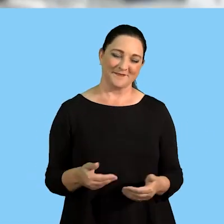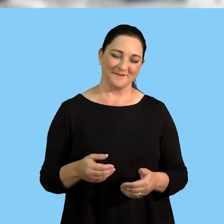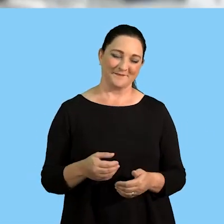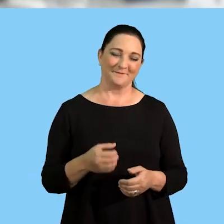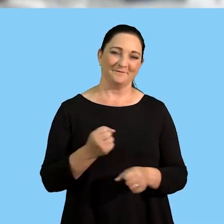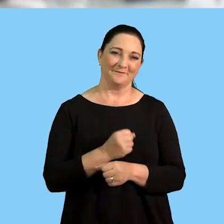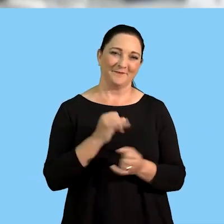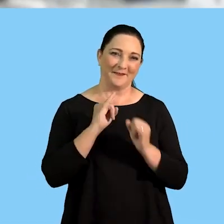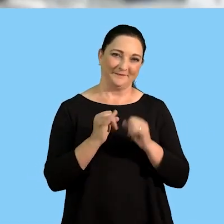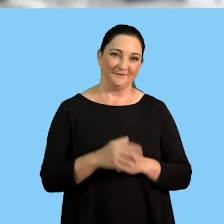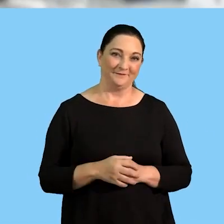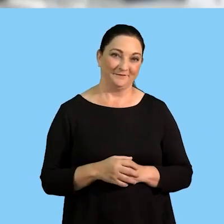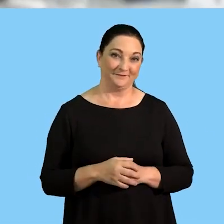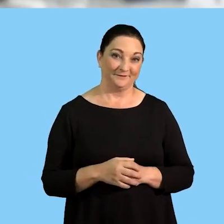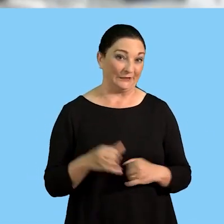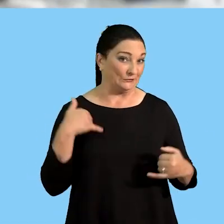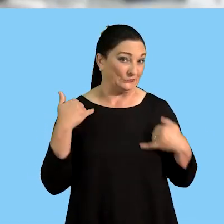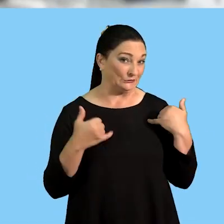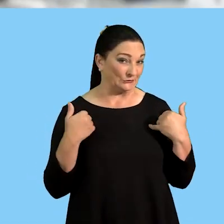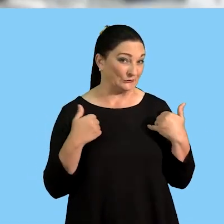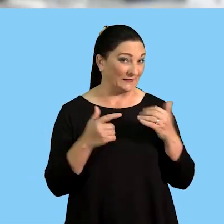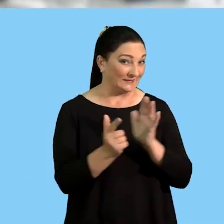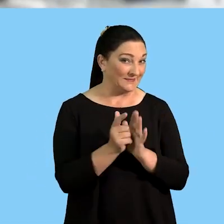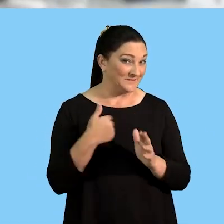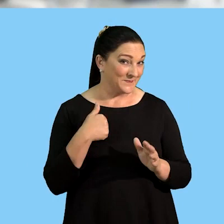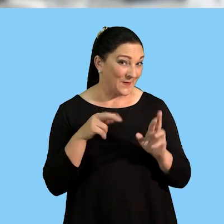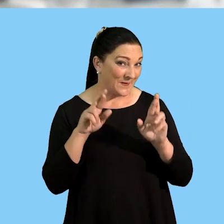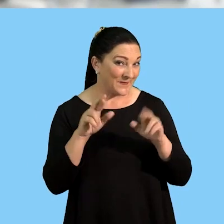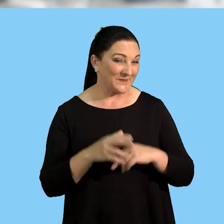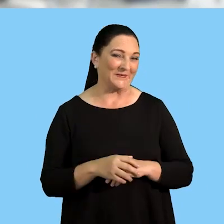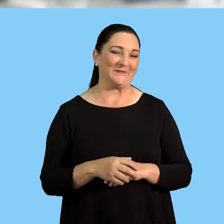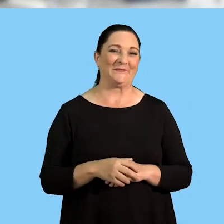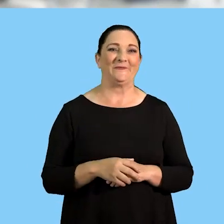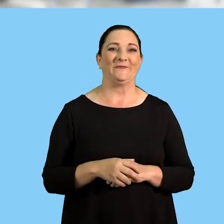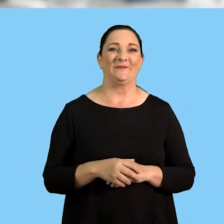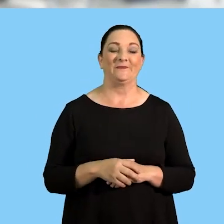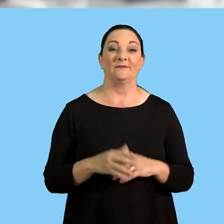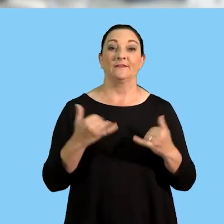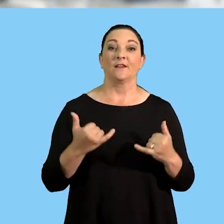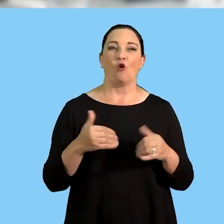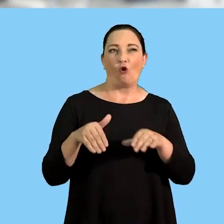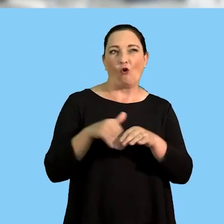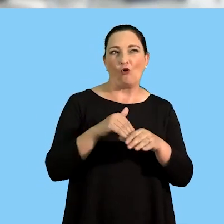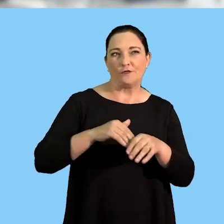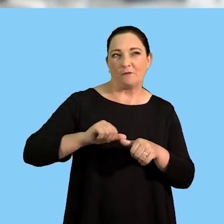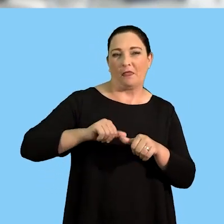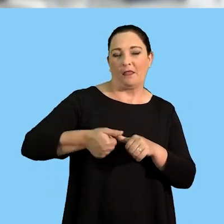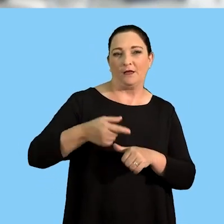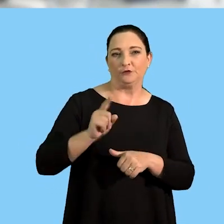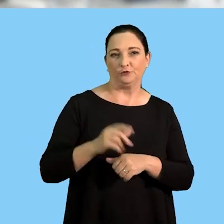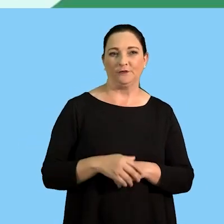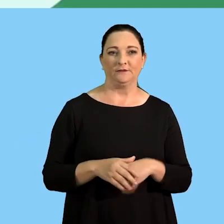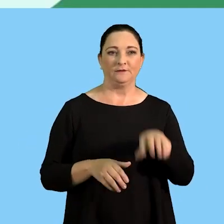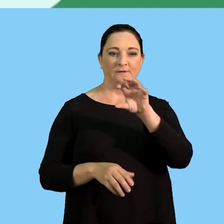Welcome back, grade 11s. I hope you are enjoying the lesson so far. Now let's look at our next concept, which